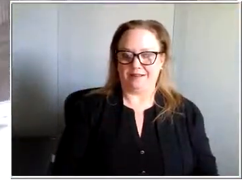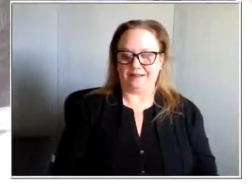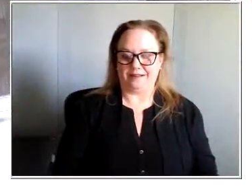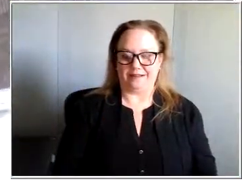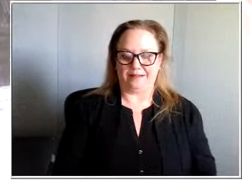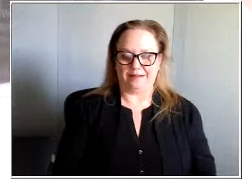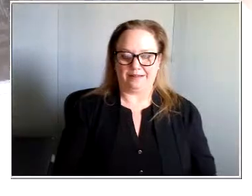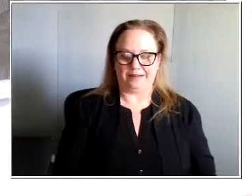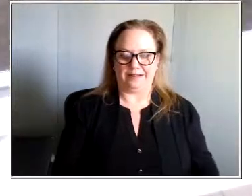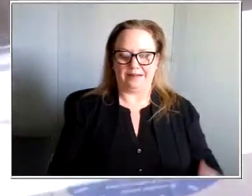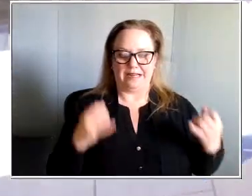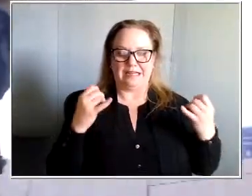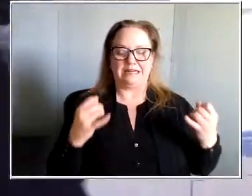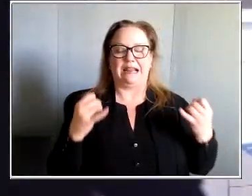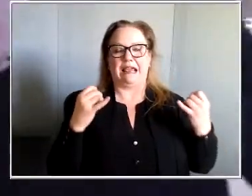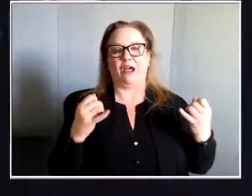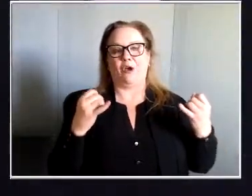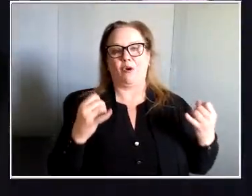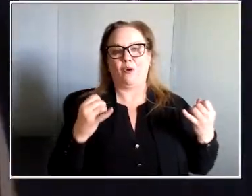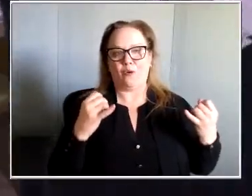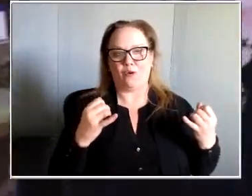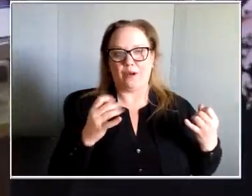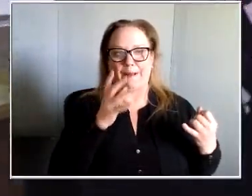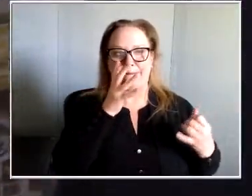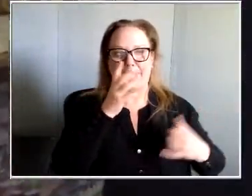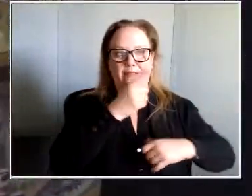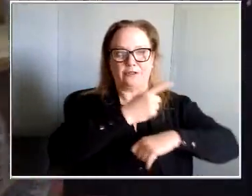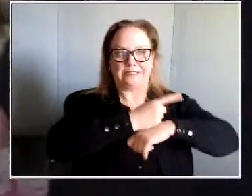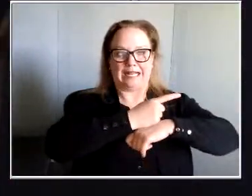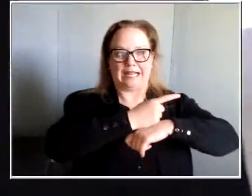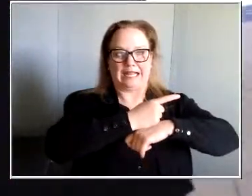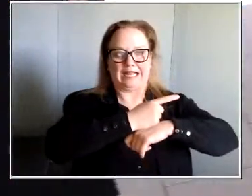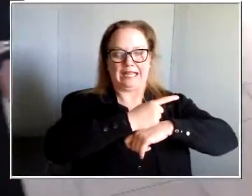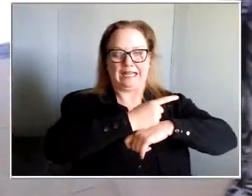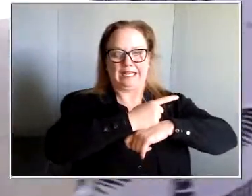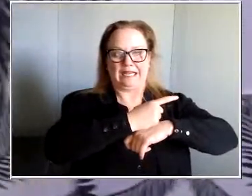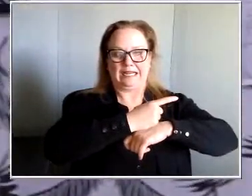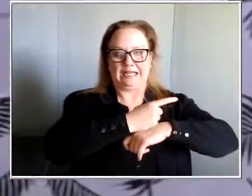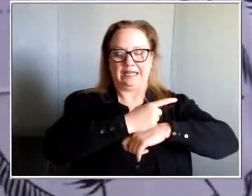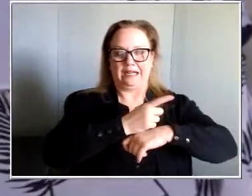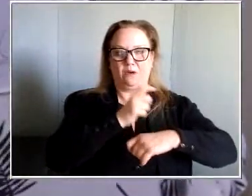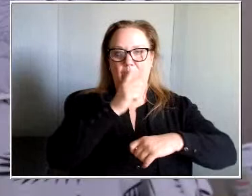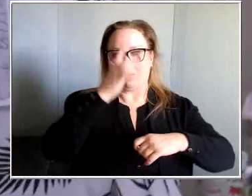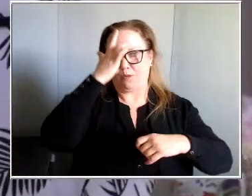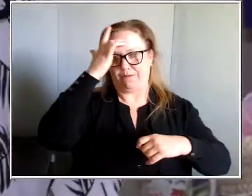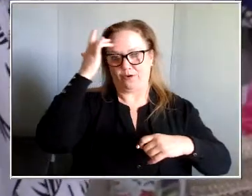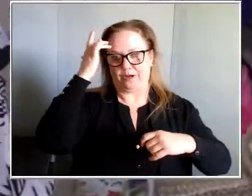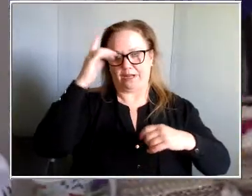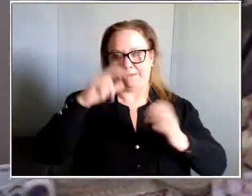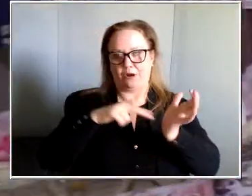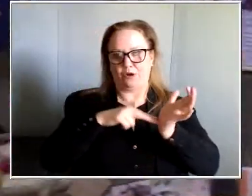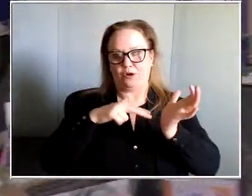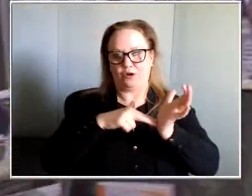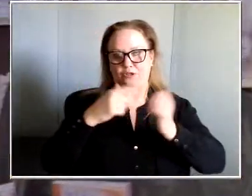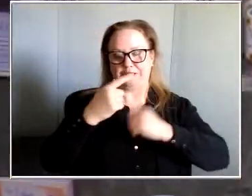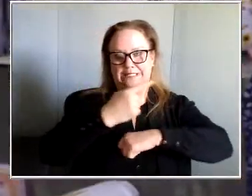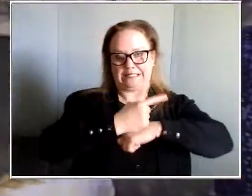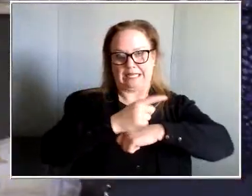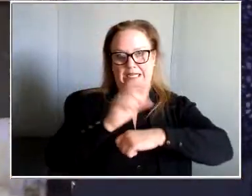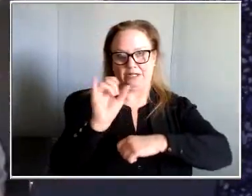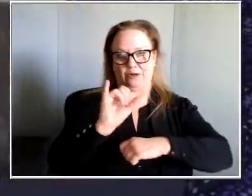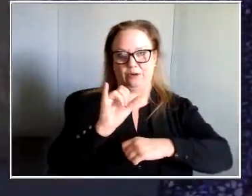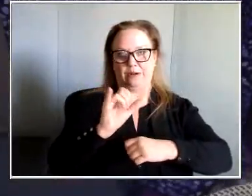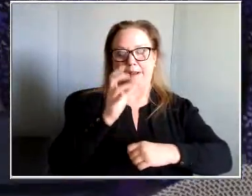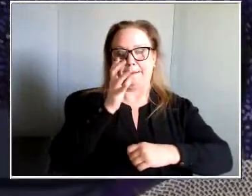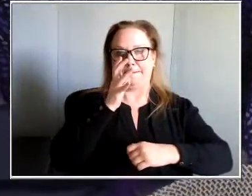And now we're going to go up here to Mother's Day. And we don't want to forget about Nurses Day also, because Mother's Day